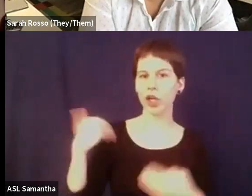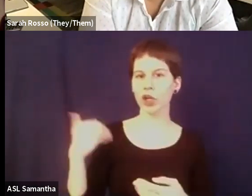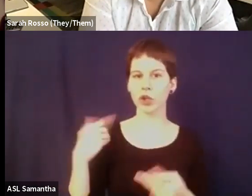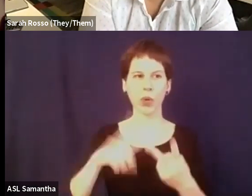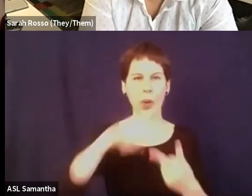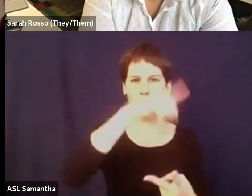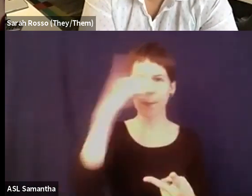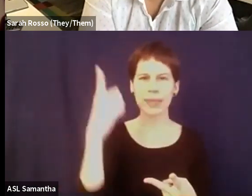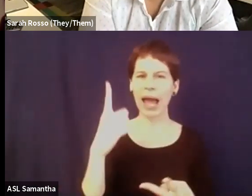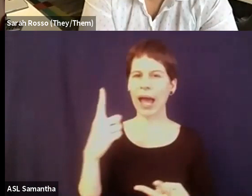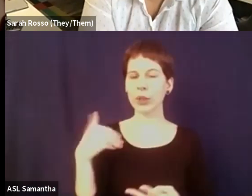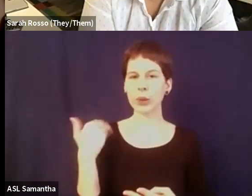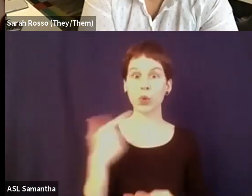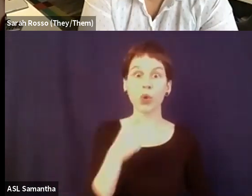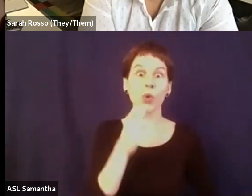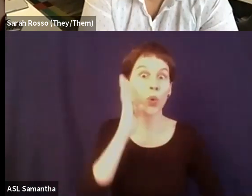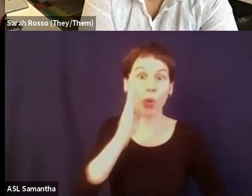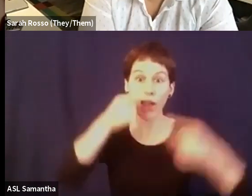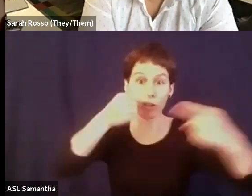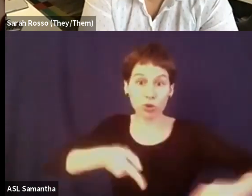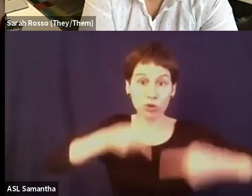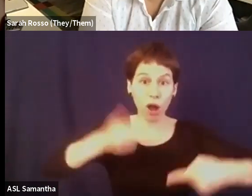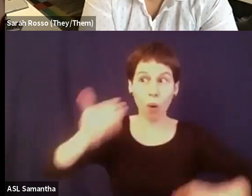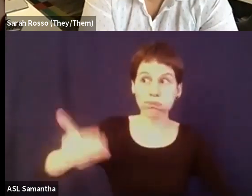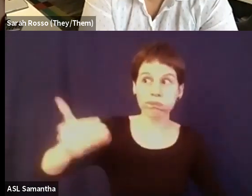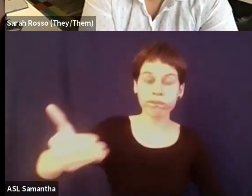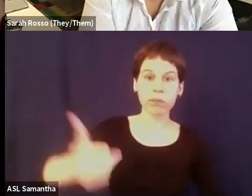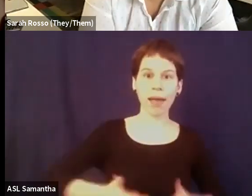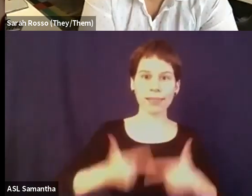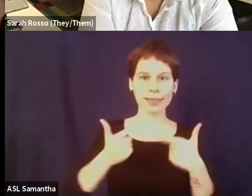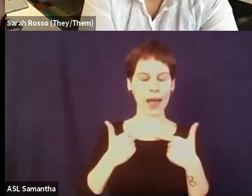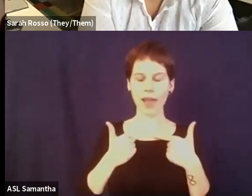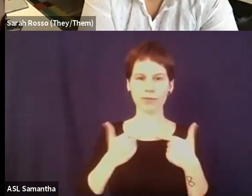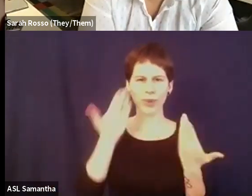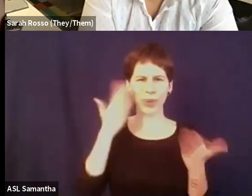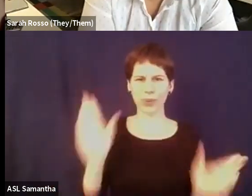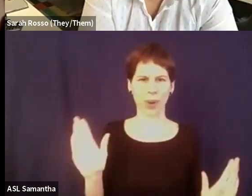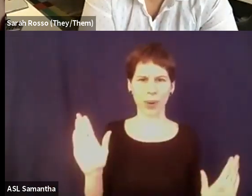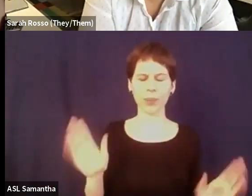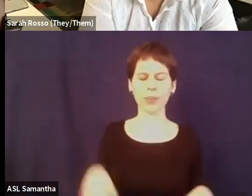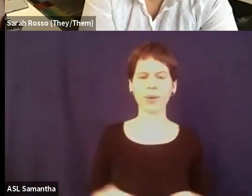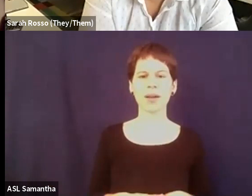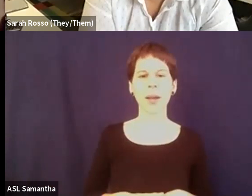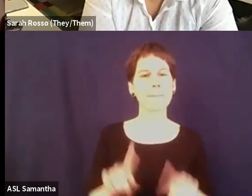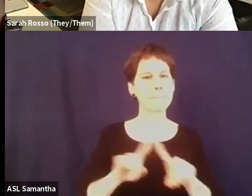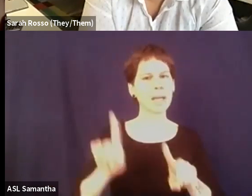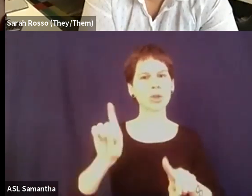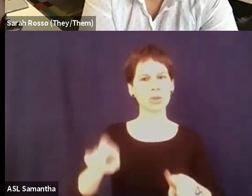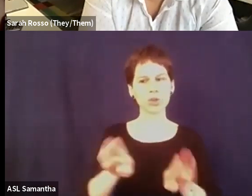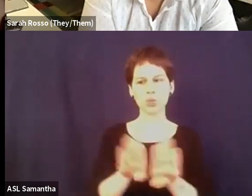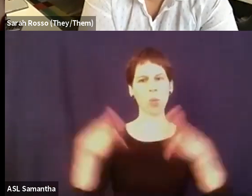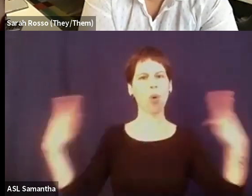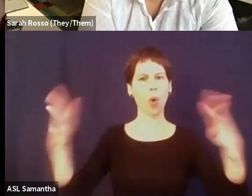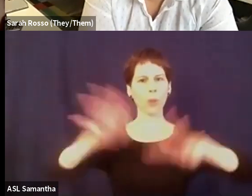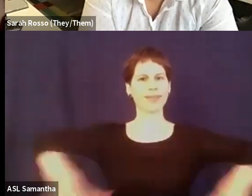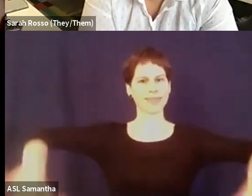going to struggle with this throughout their life, and how. When we open that space, all boats rise. And I just think that doing work